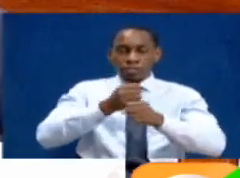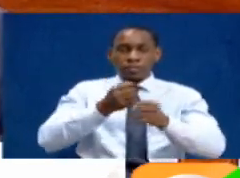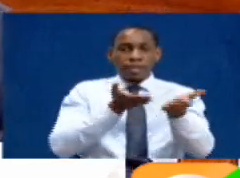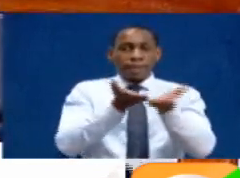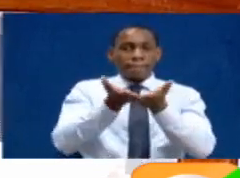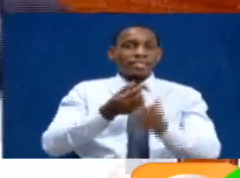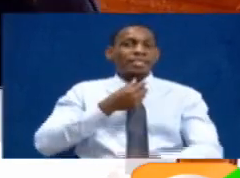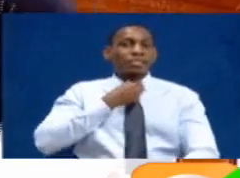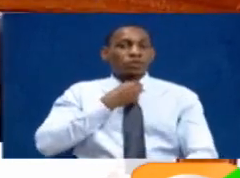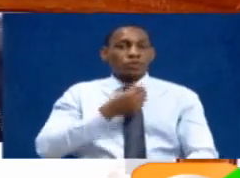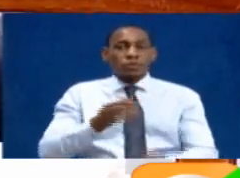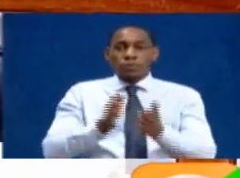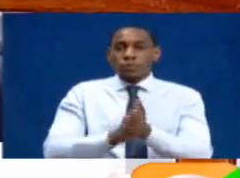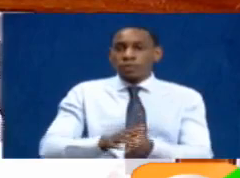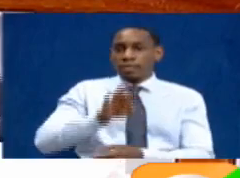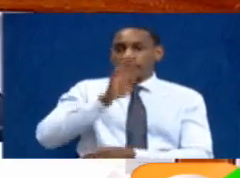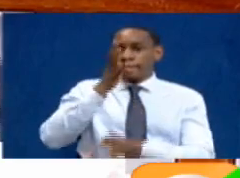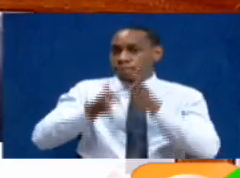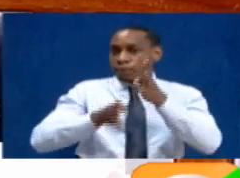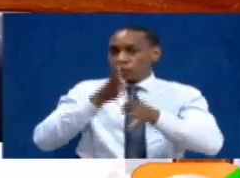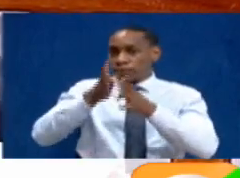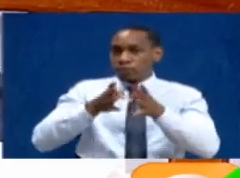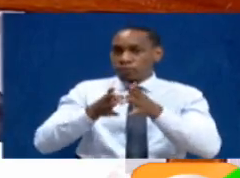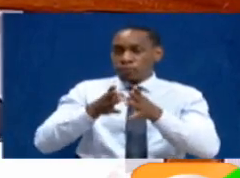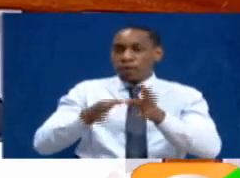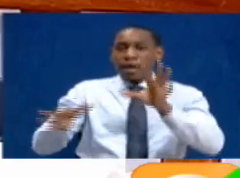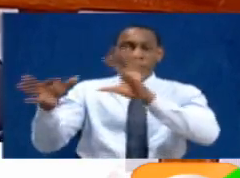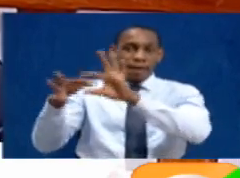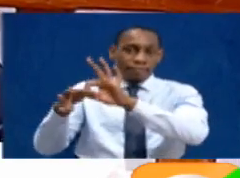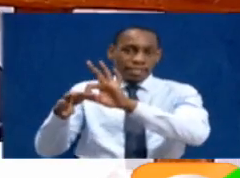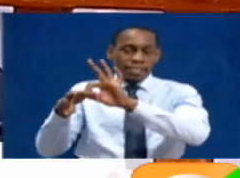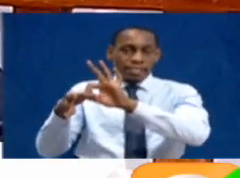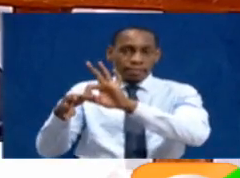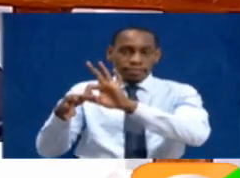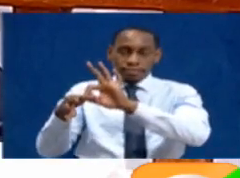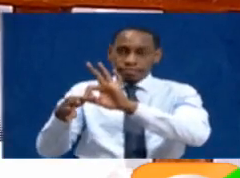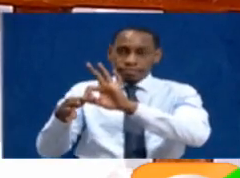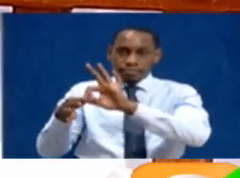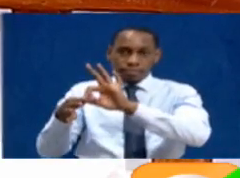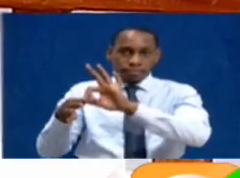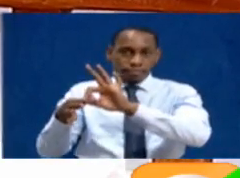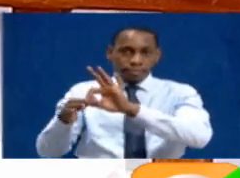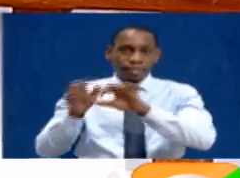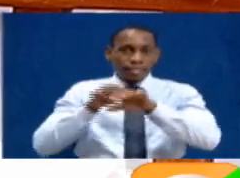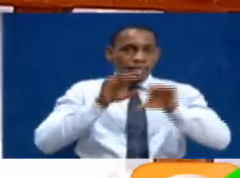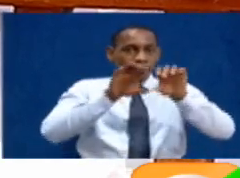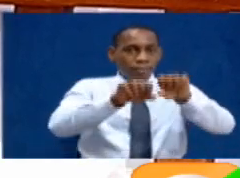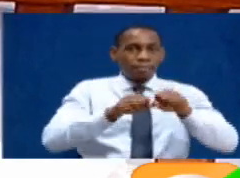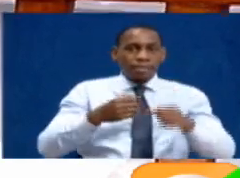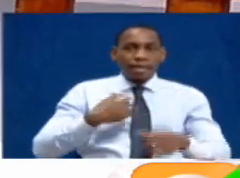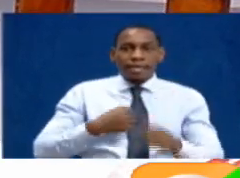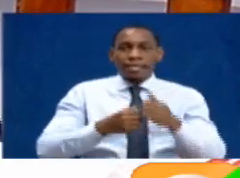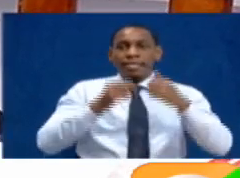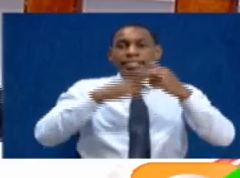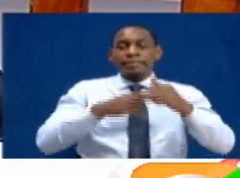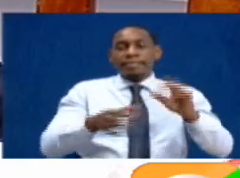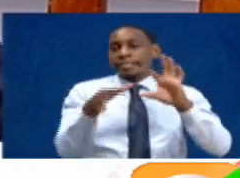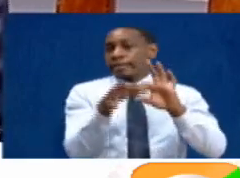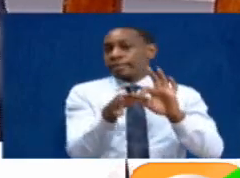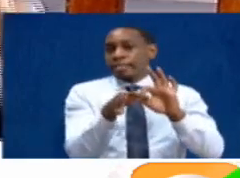Trade Unions, with 44 affiliates. When I took over, we had only 17